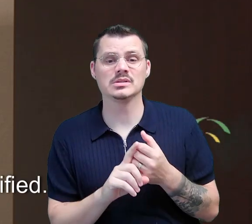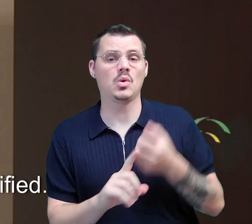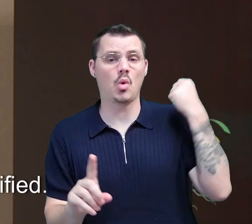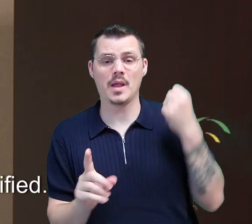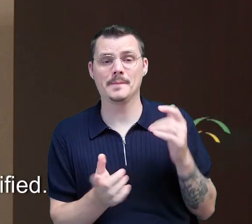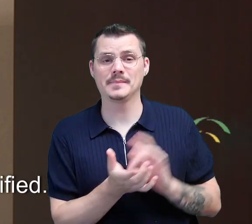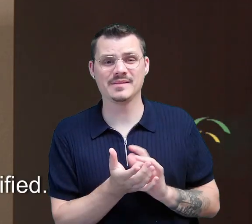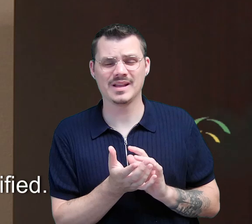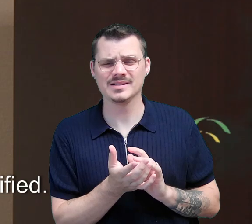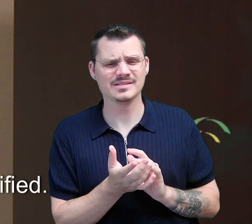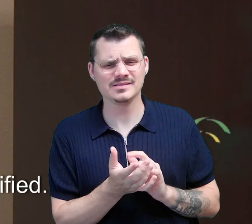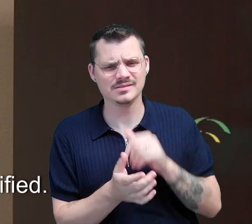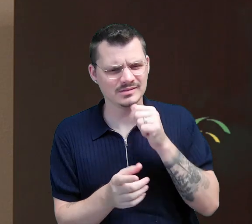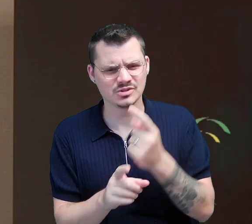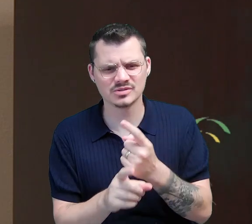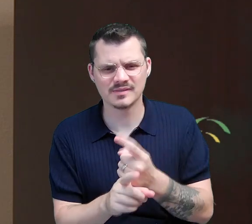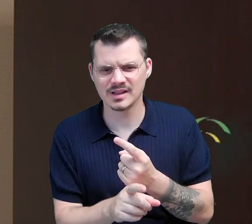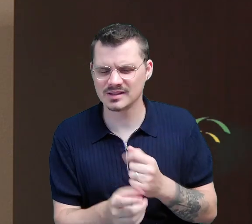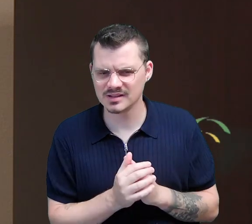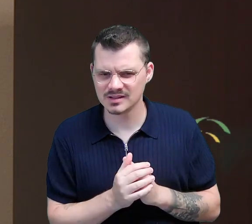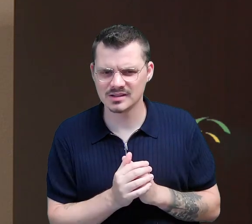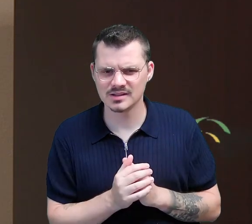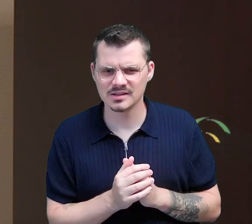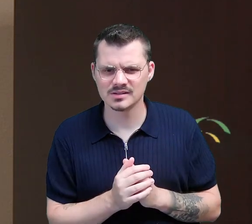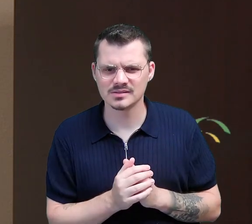withholding medication cannot be justified.